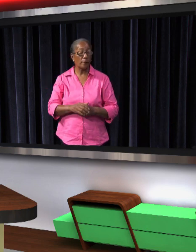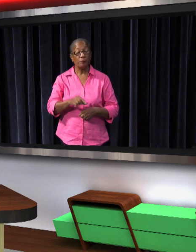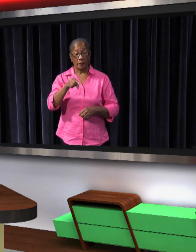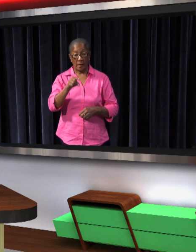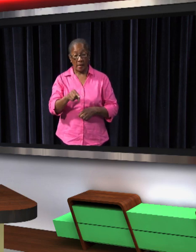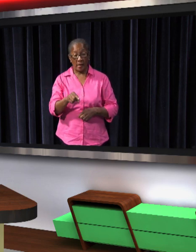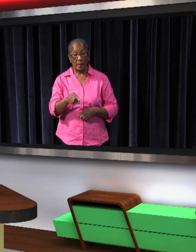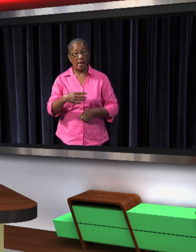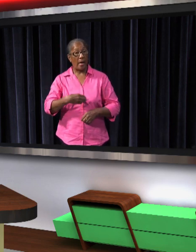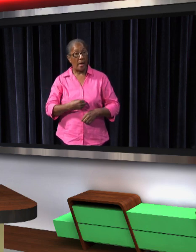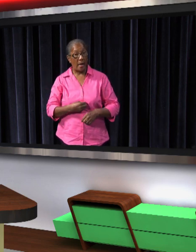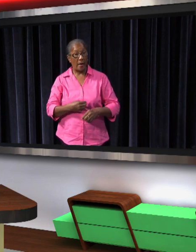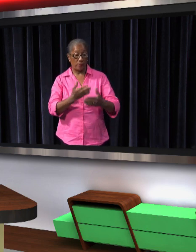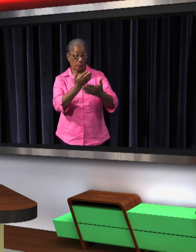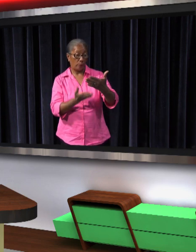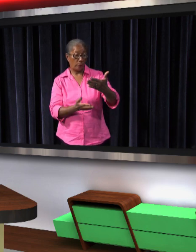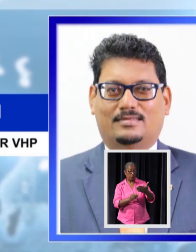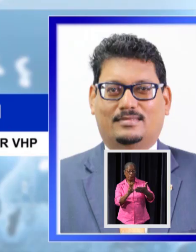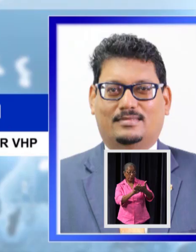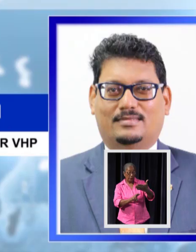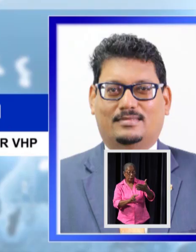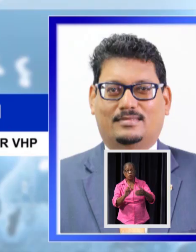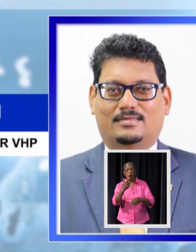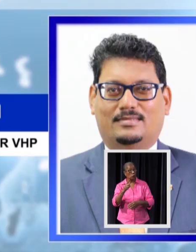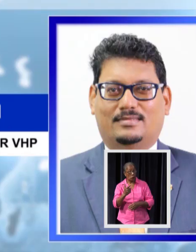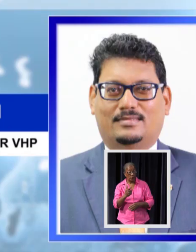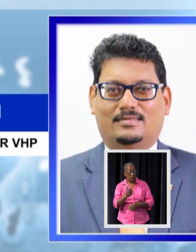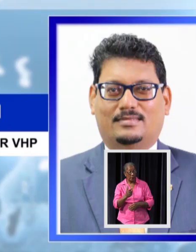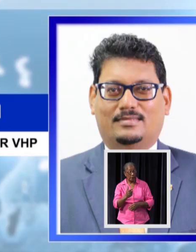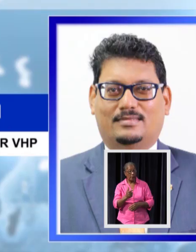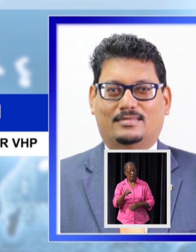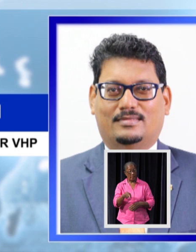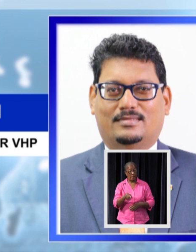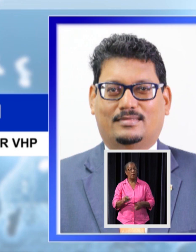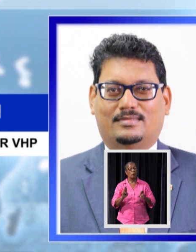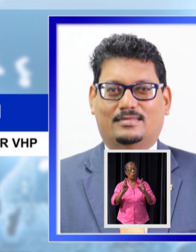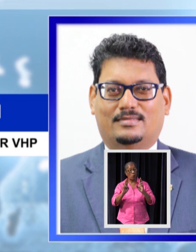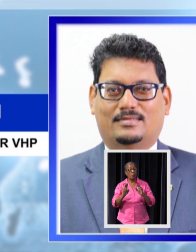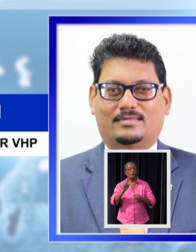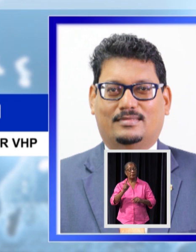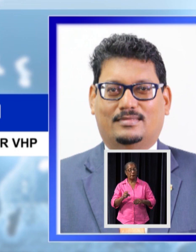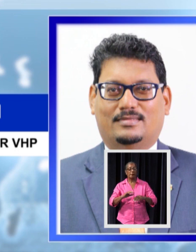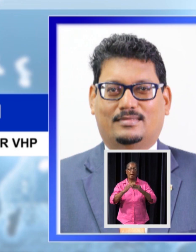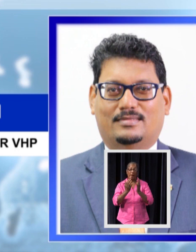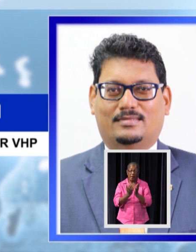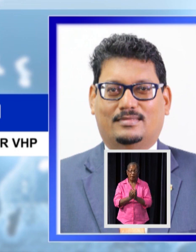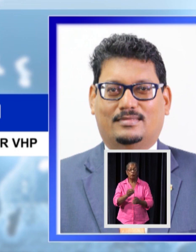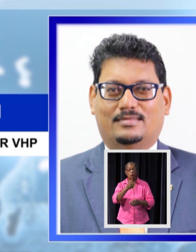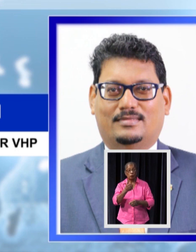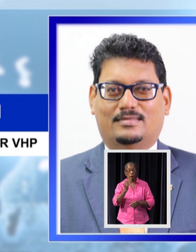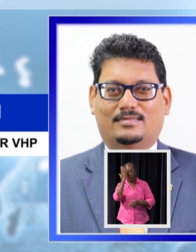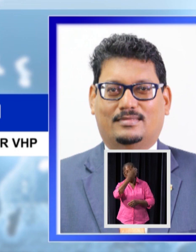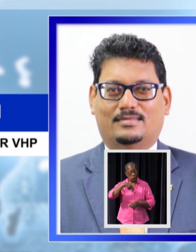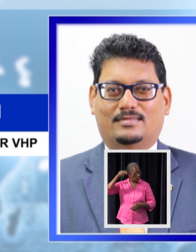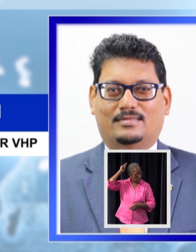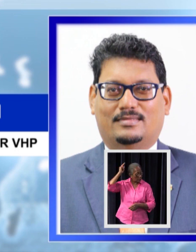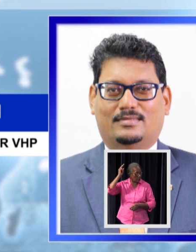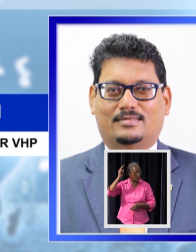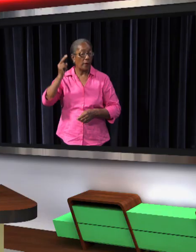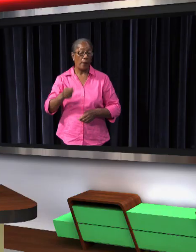Although he hasn't seen the project file yet, Gayadin is confident that through such investors,